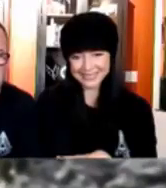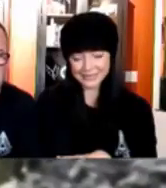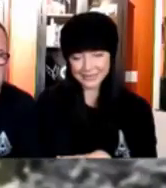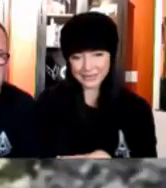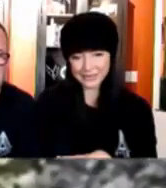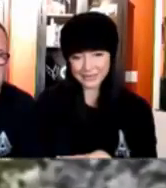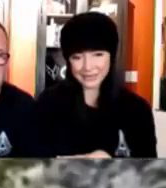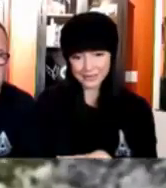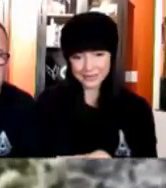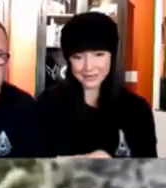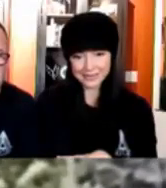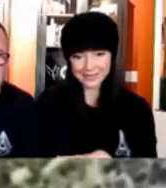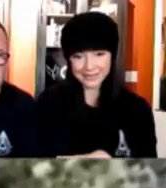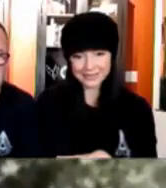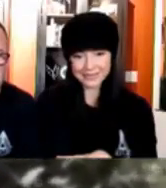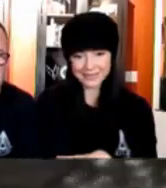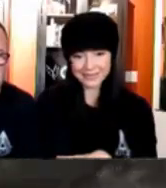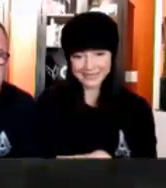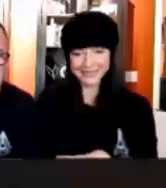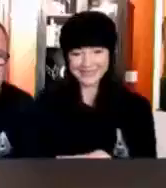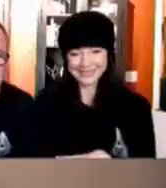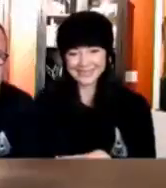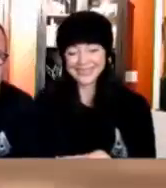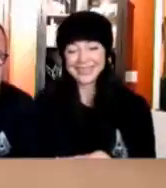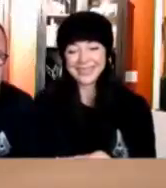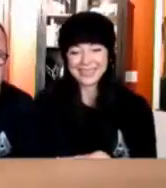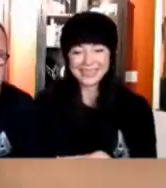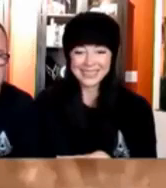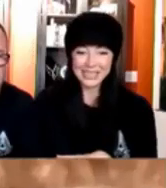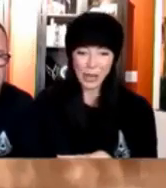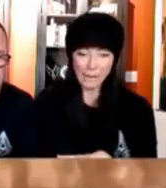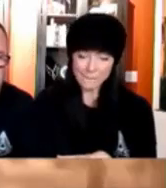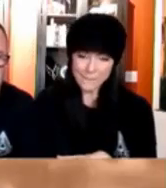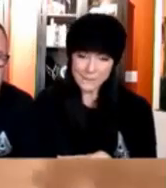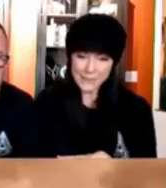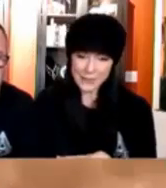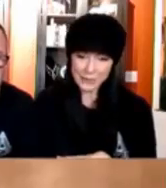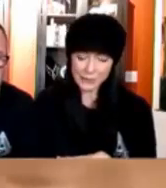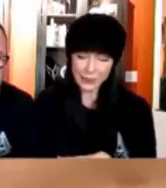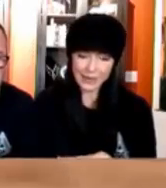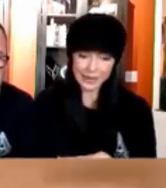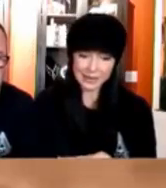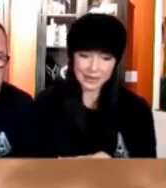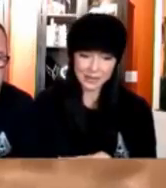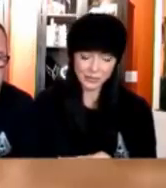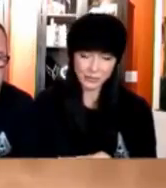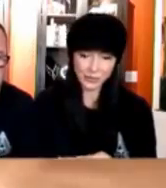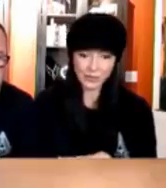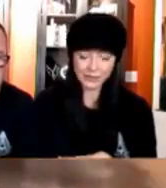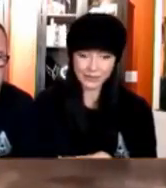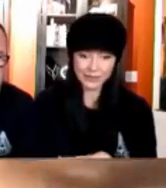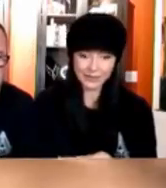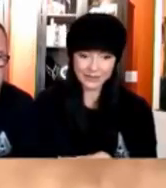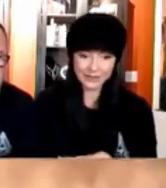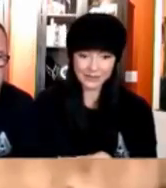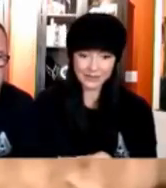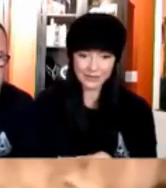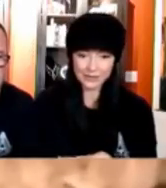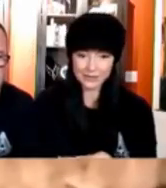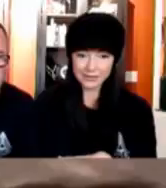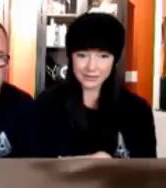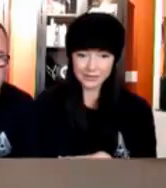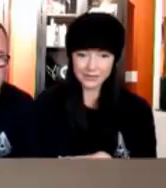most remarkable effects. First, of course, they killed some of the deer, but that wasn't the major thing. Much more significantly,